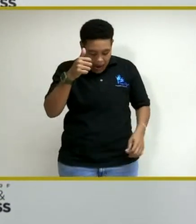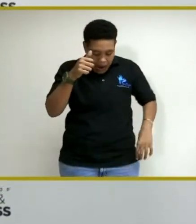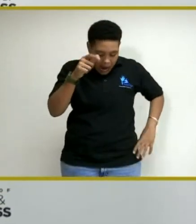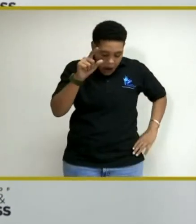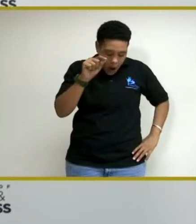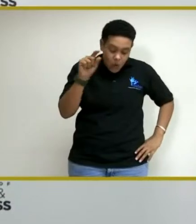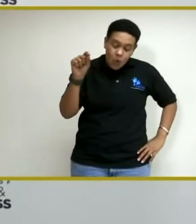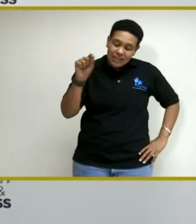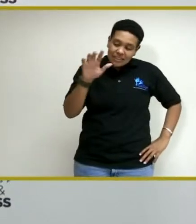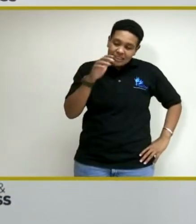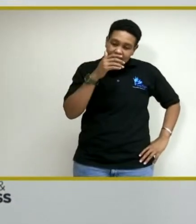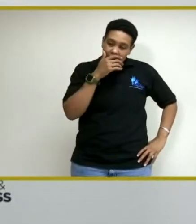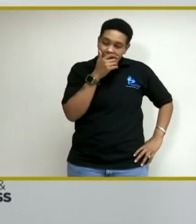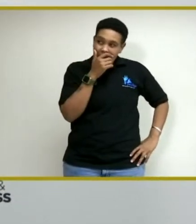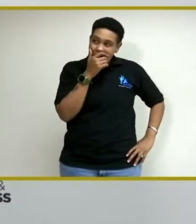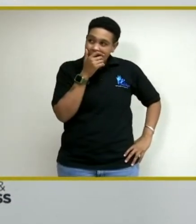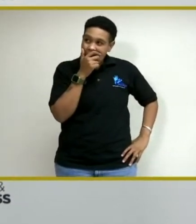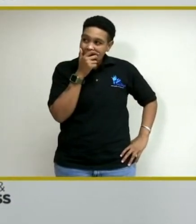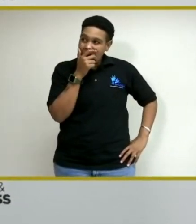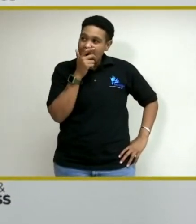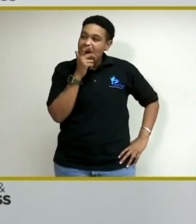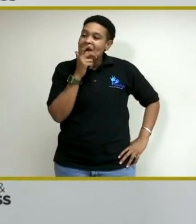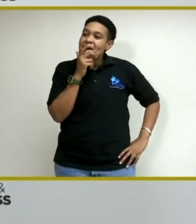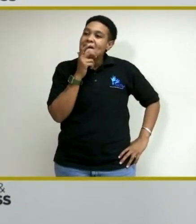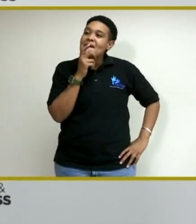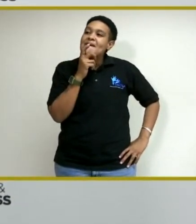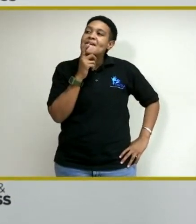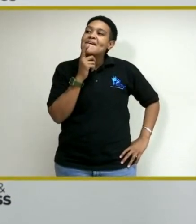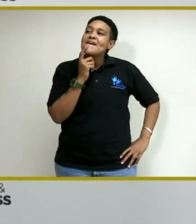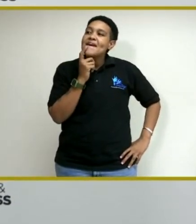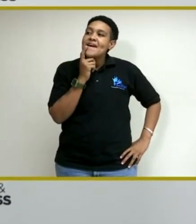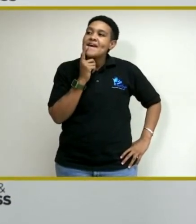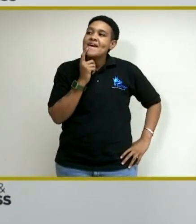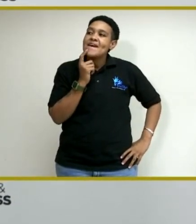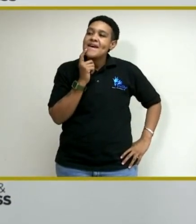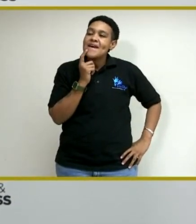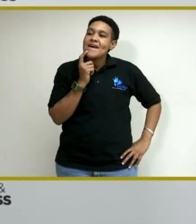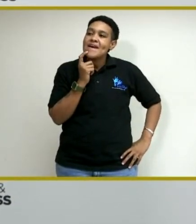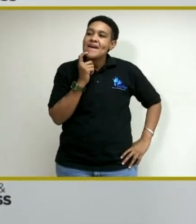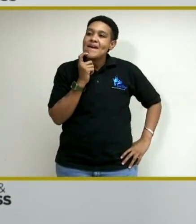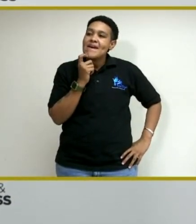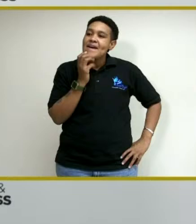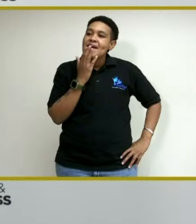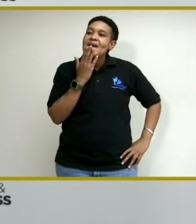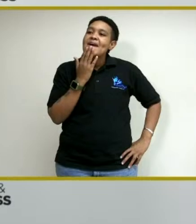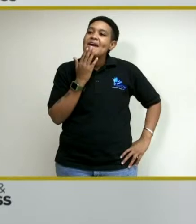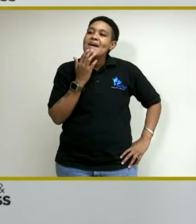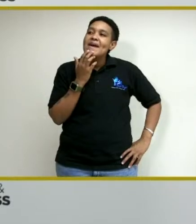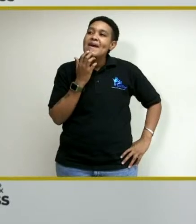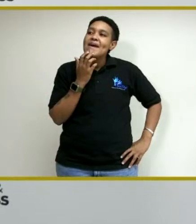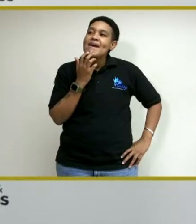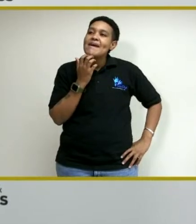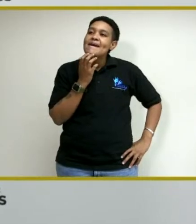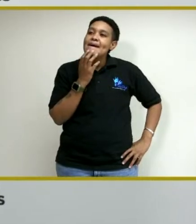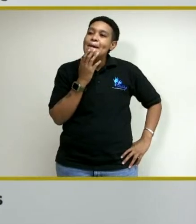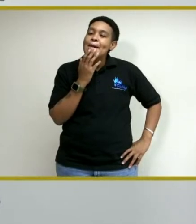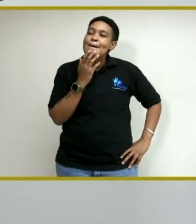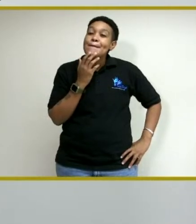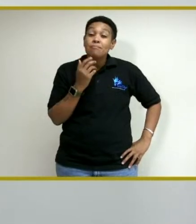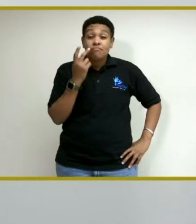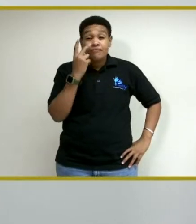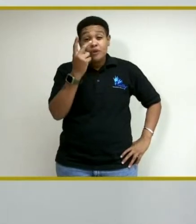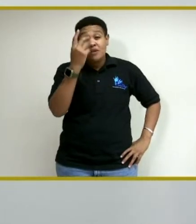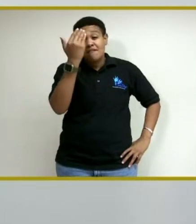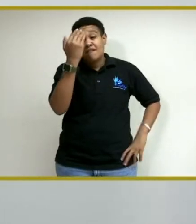2020, we have seen, 15 months? 15 months of